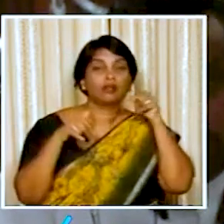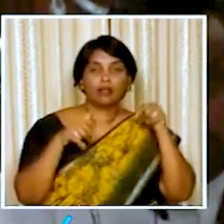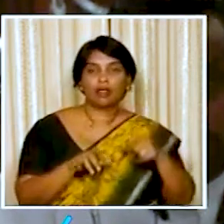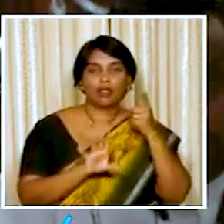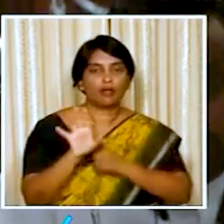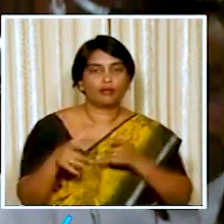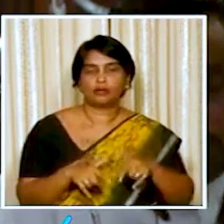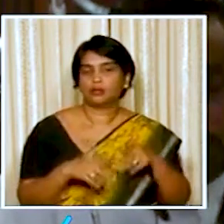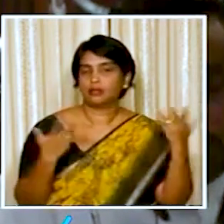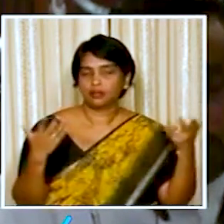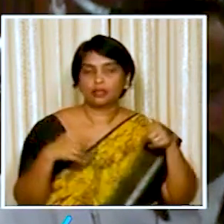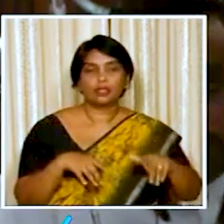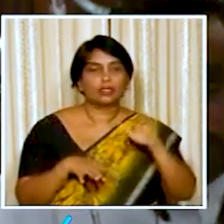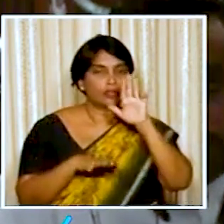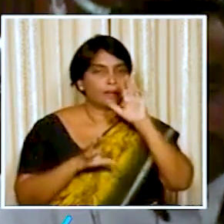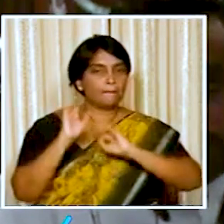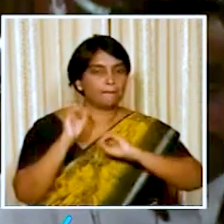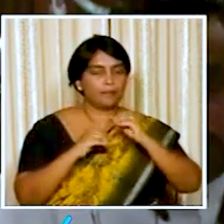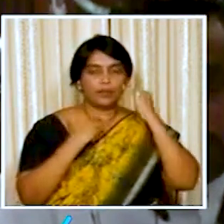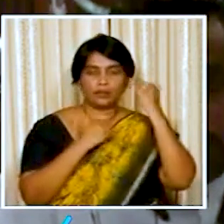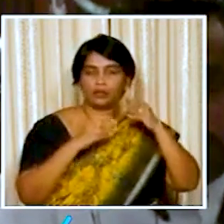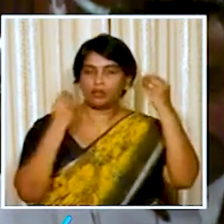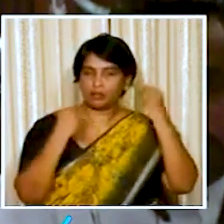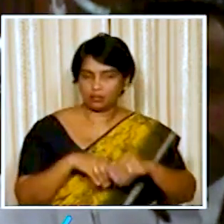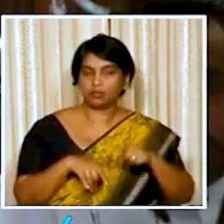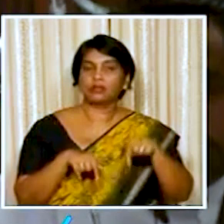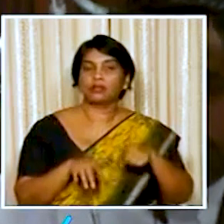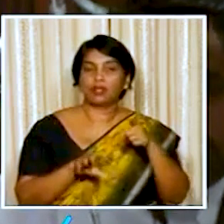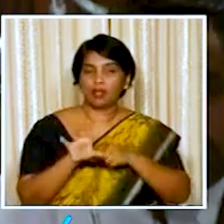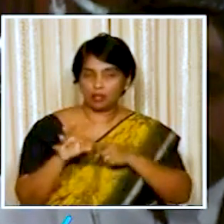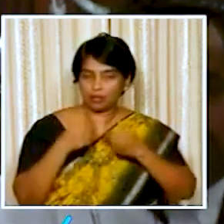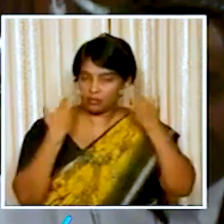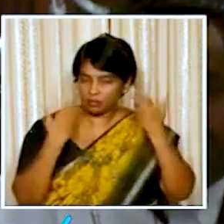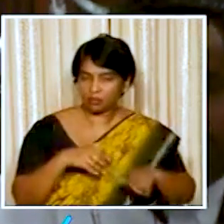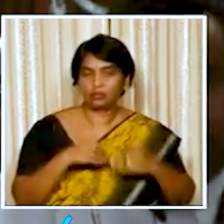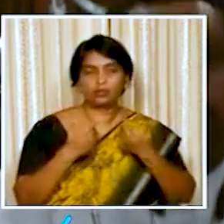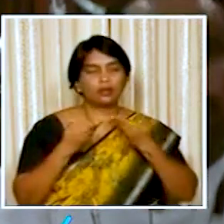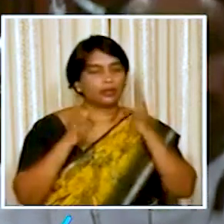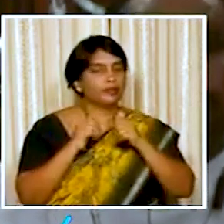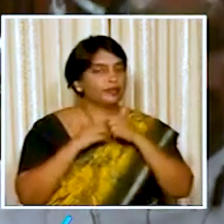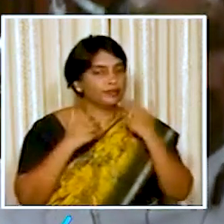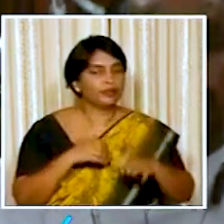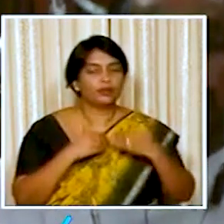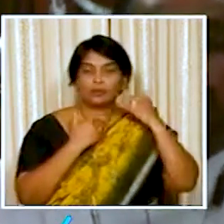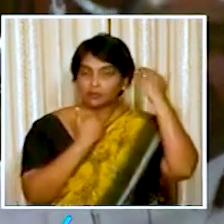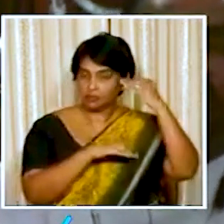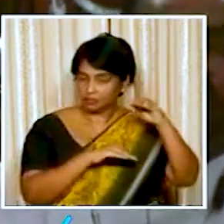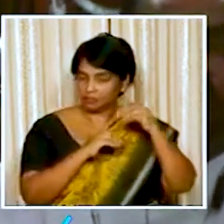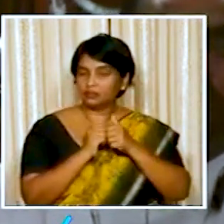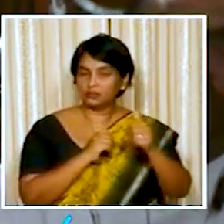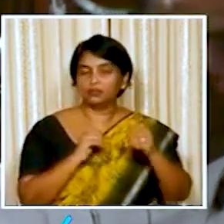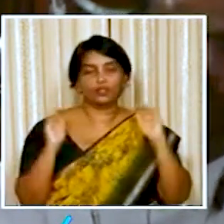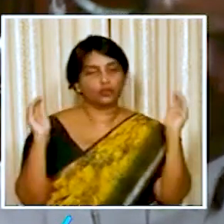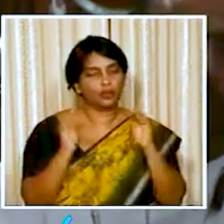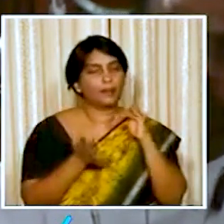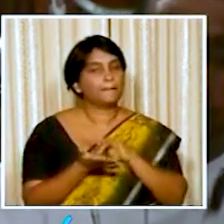avurde ekak naha me wenimita 109 kin apanayana kada wetla itu me avurde iwara kore ithuru tikak iwarai mokada apanayane karana kuda